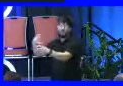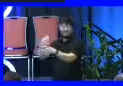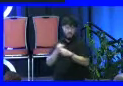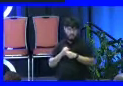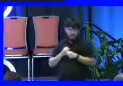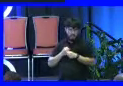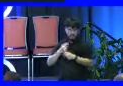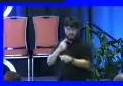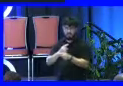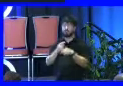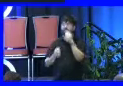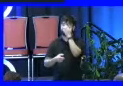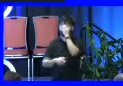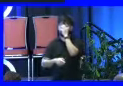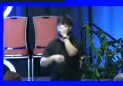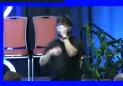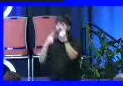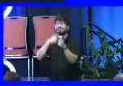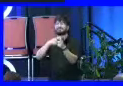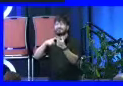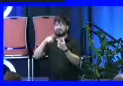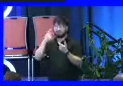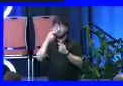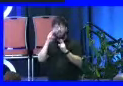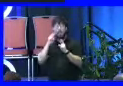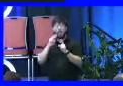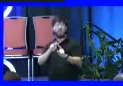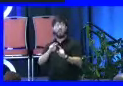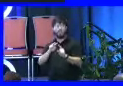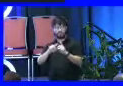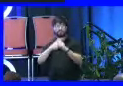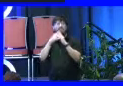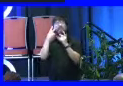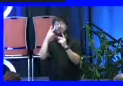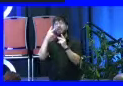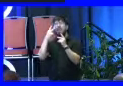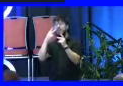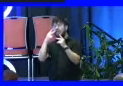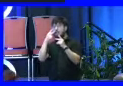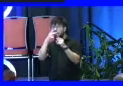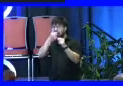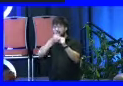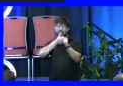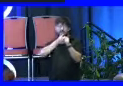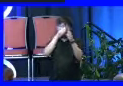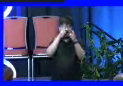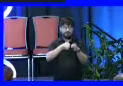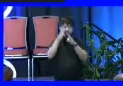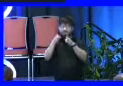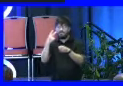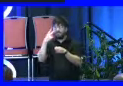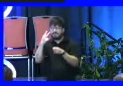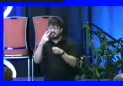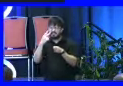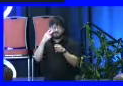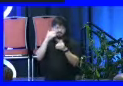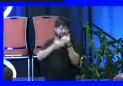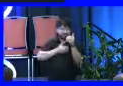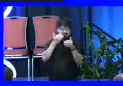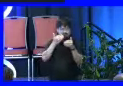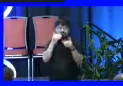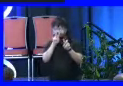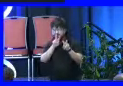we could really start looking at, with this framework, we could start looking at the trends for each member. We could start looking at where are the gaps in services,